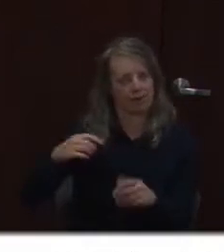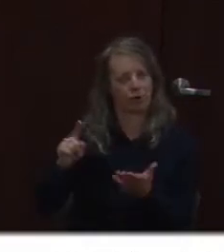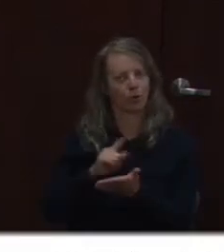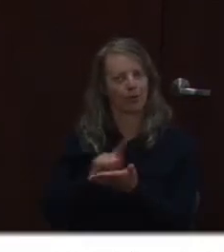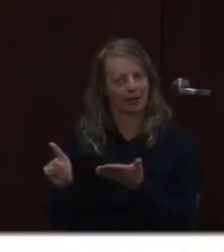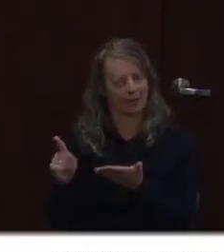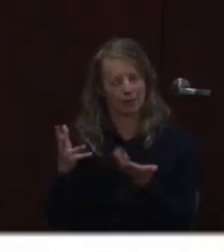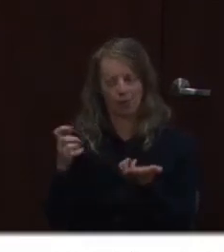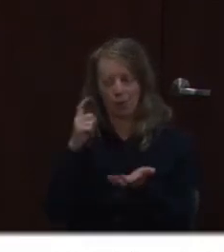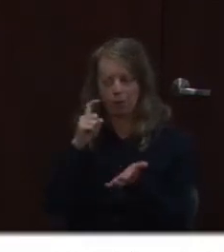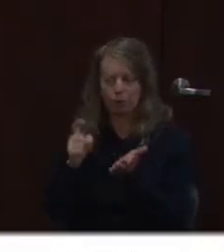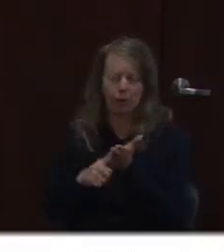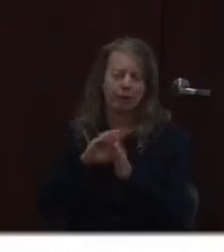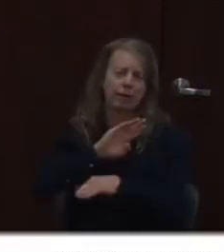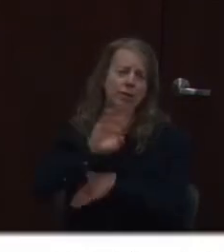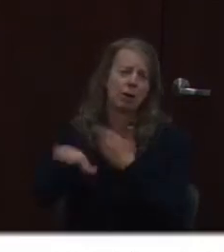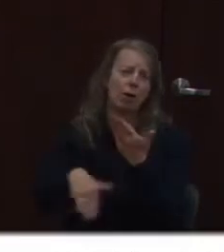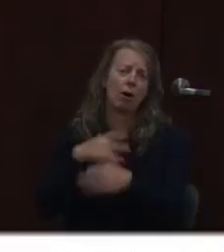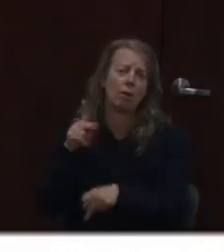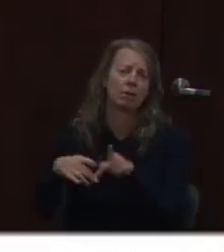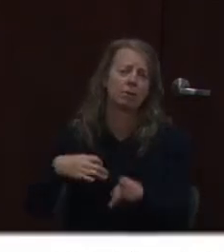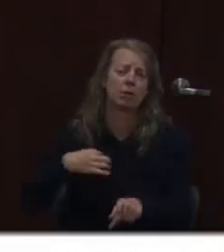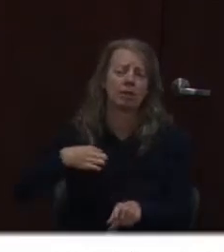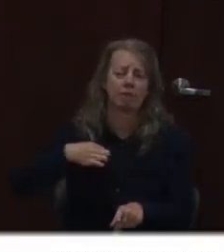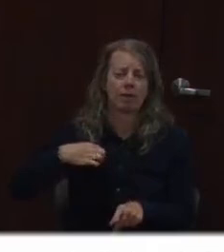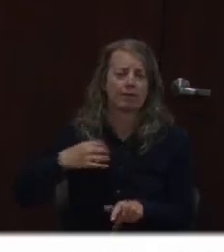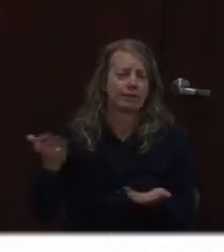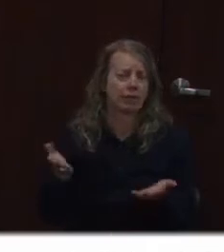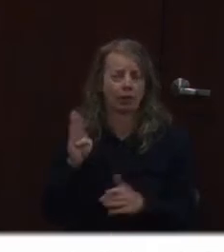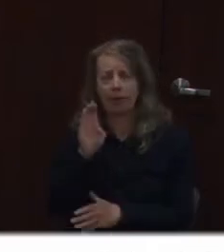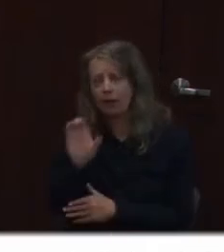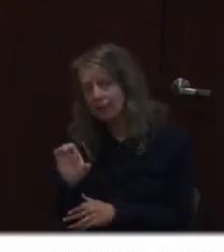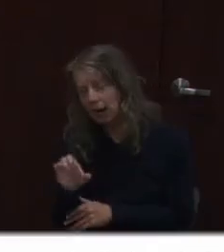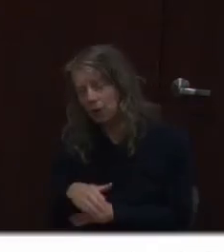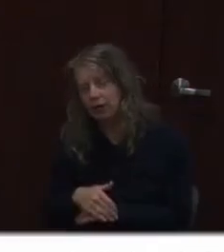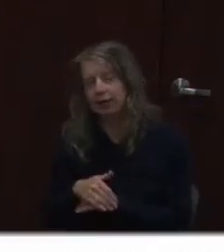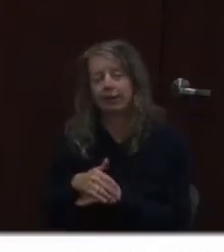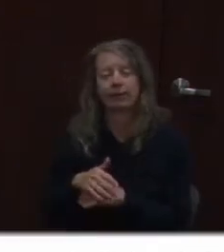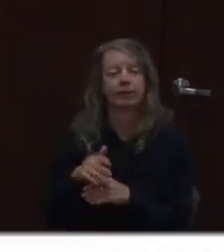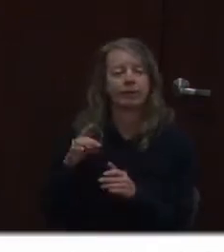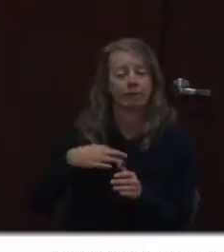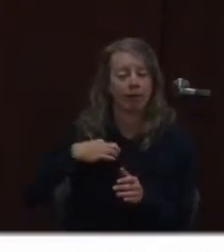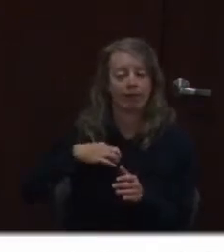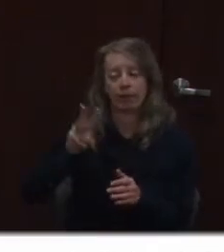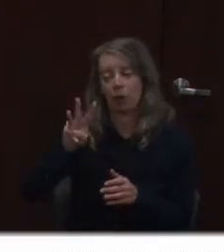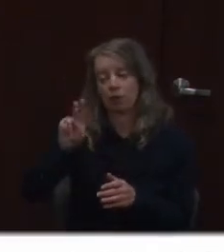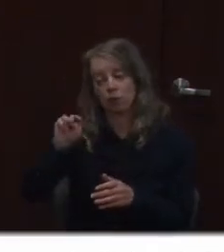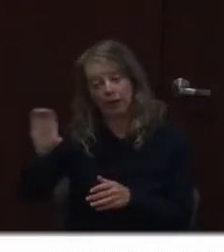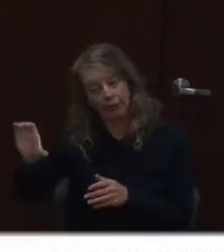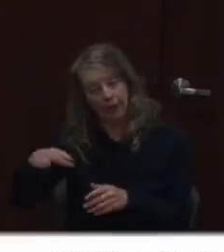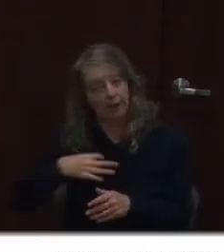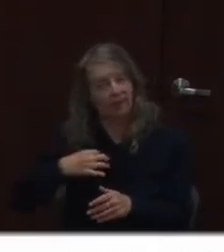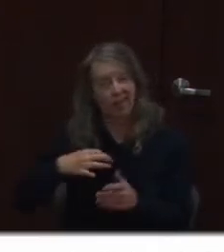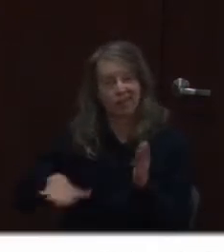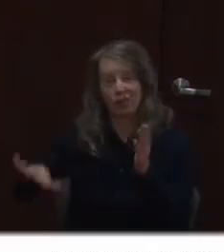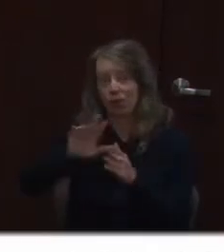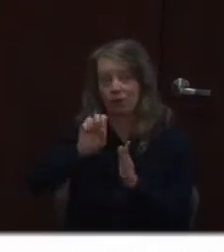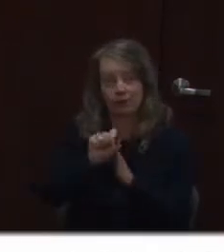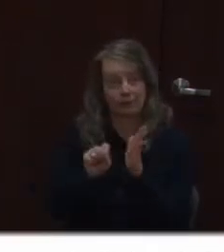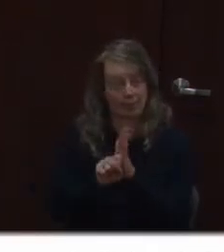to recognize all the volunteers in our county, in our region, and our state that have been